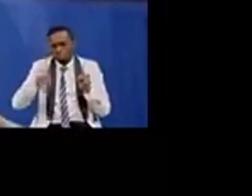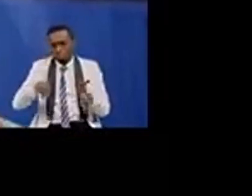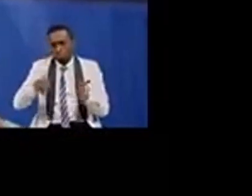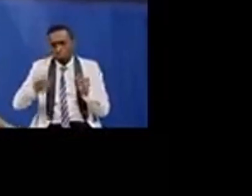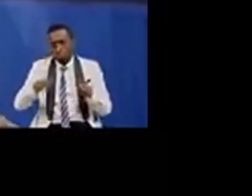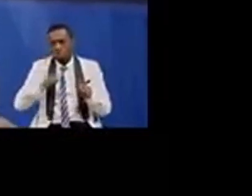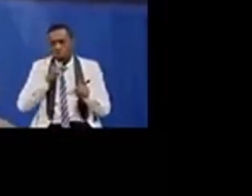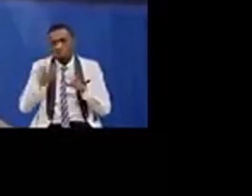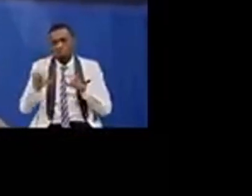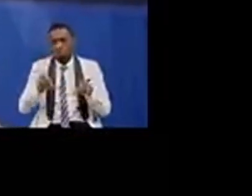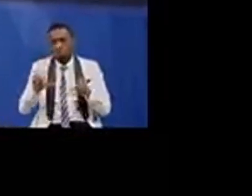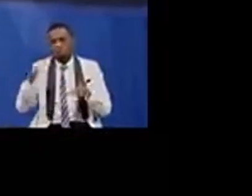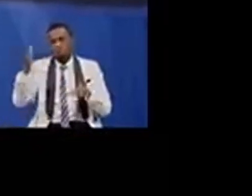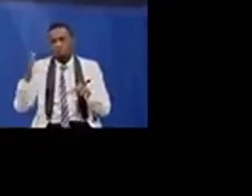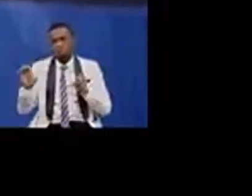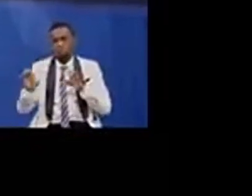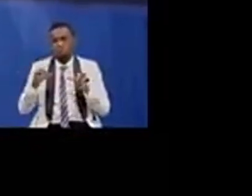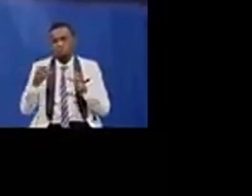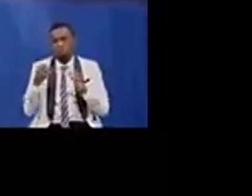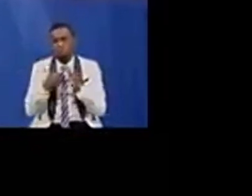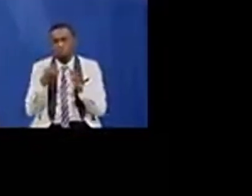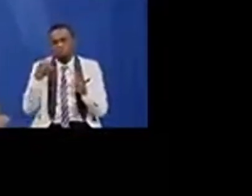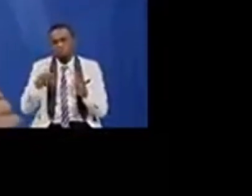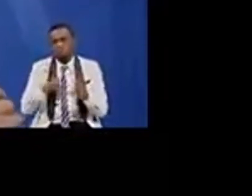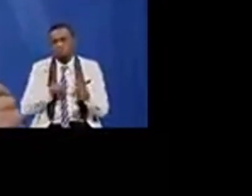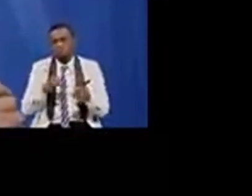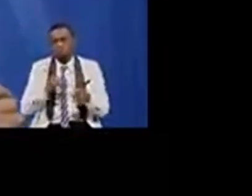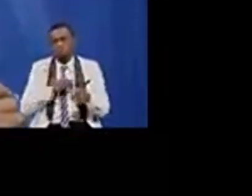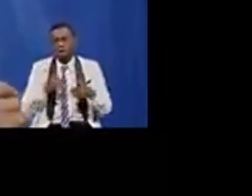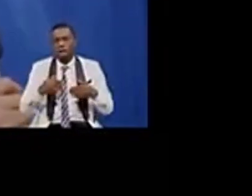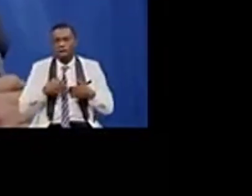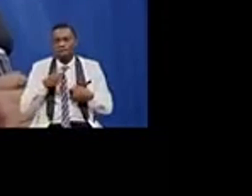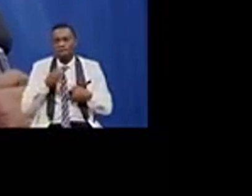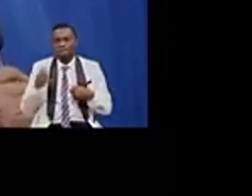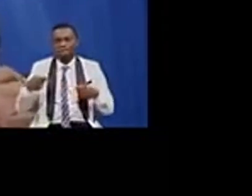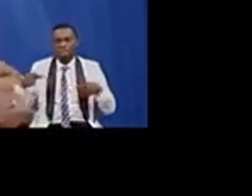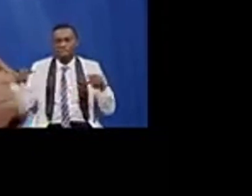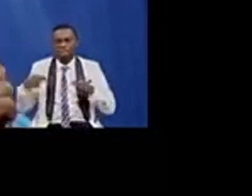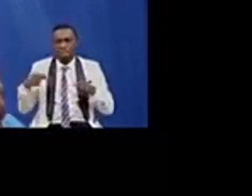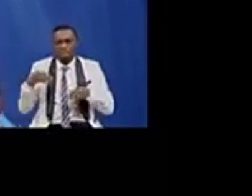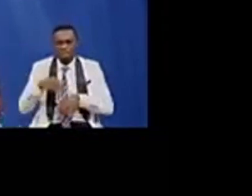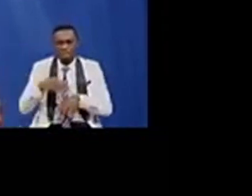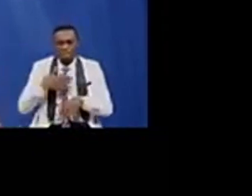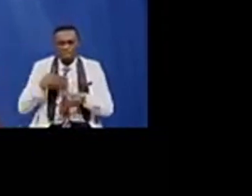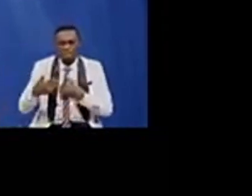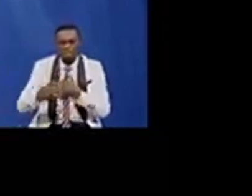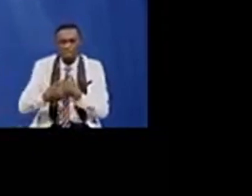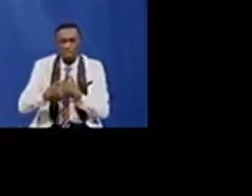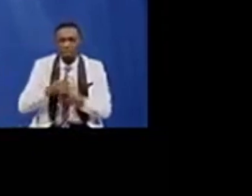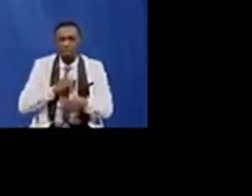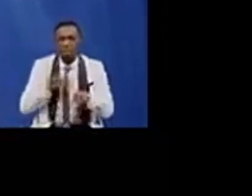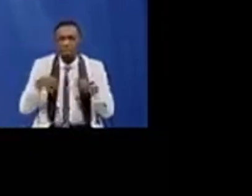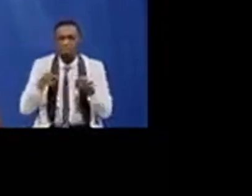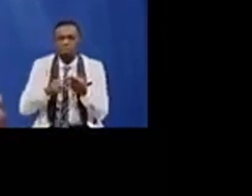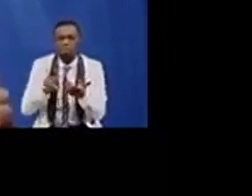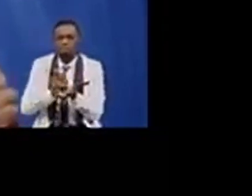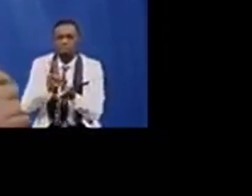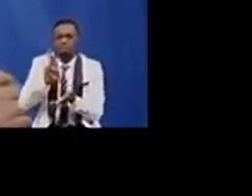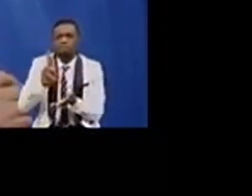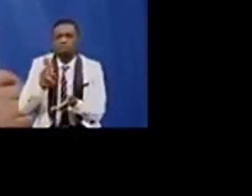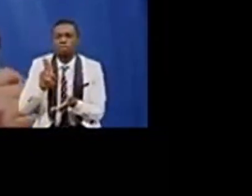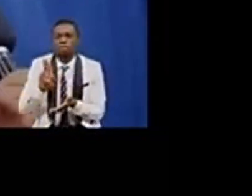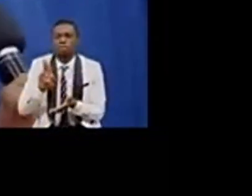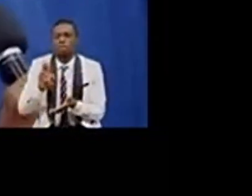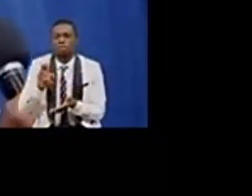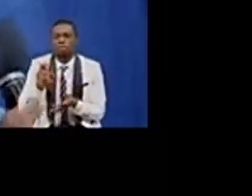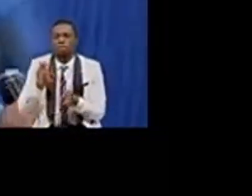I have what's called a spinal cord. And this was disturbing many years. So I went to UBTESH. They told me that I should go test.